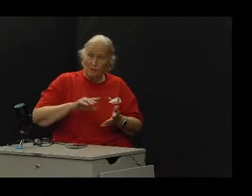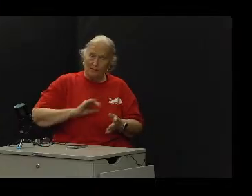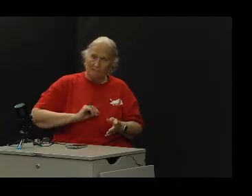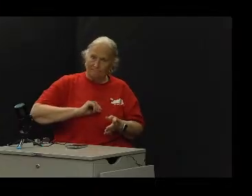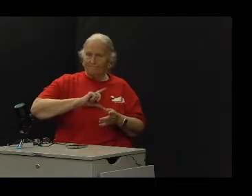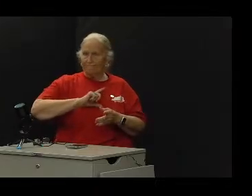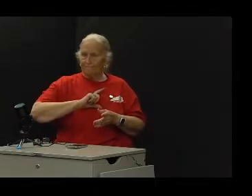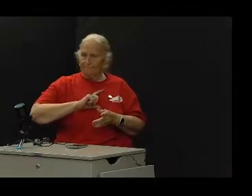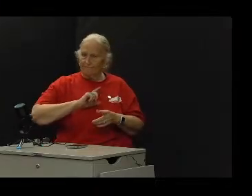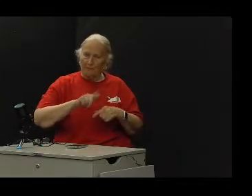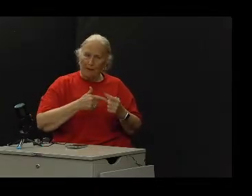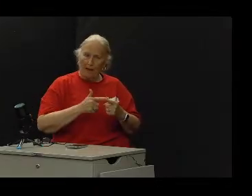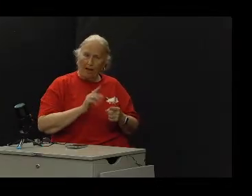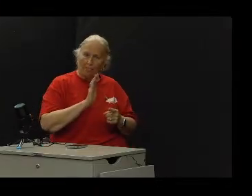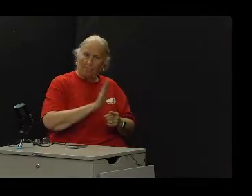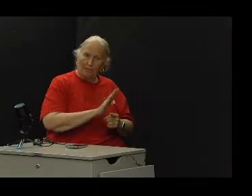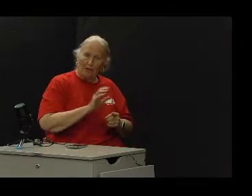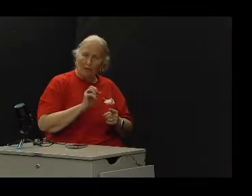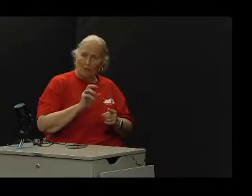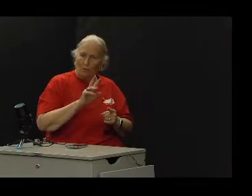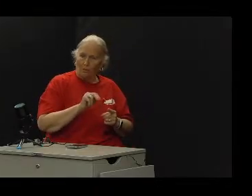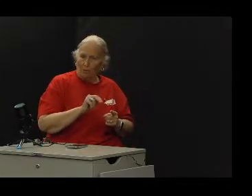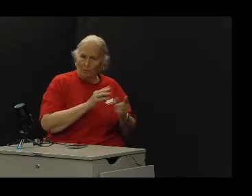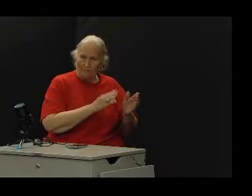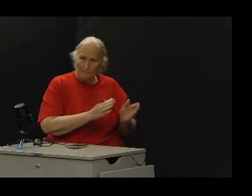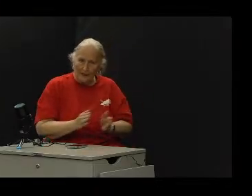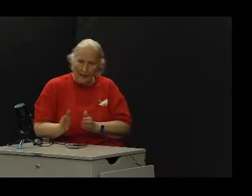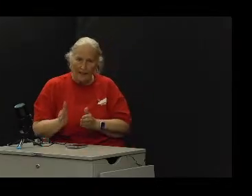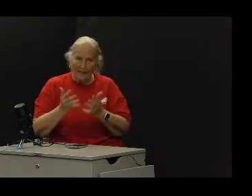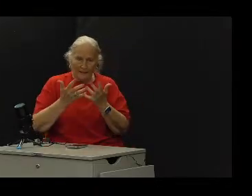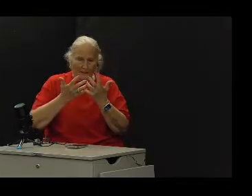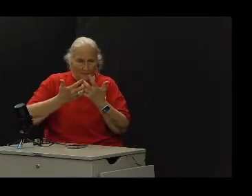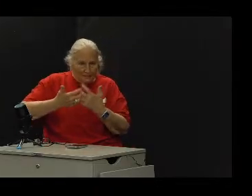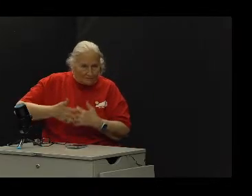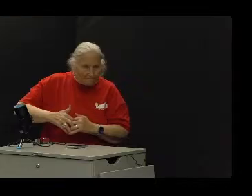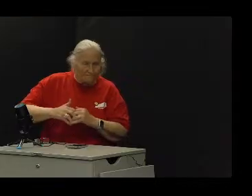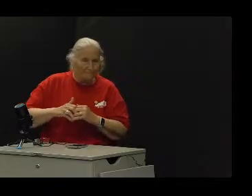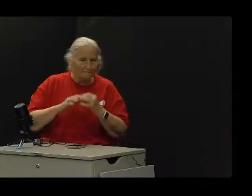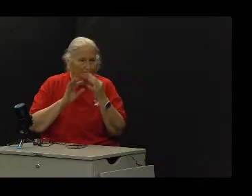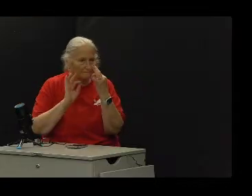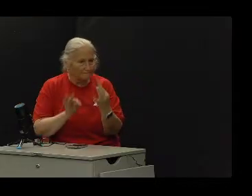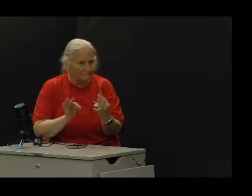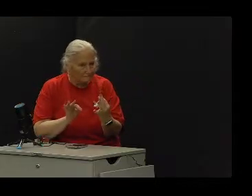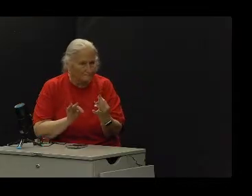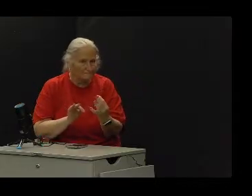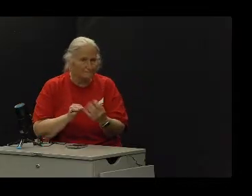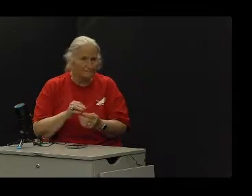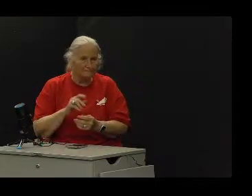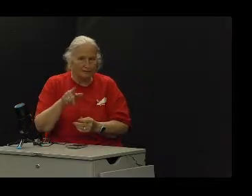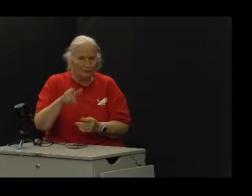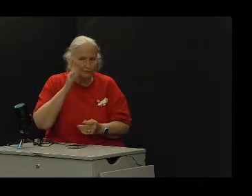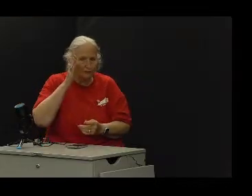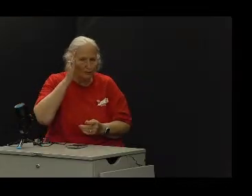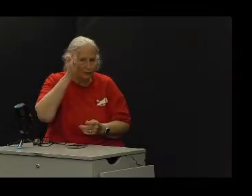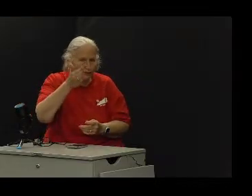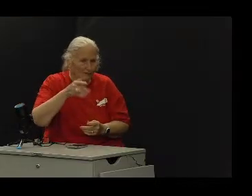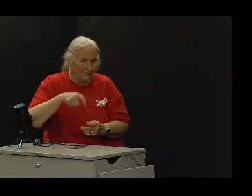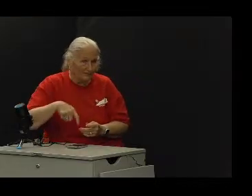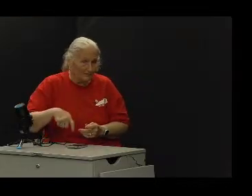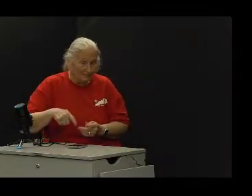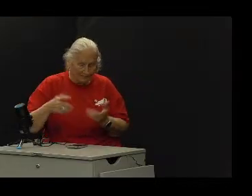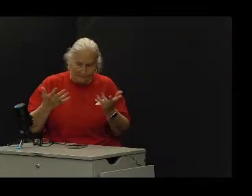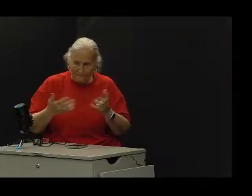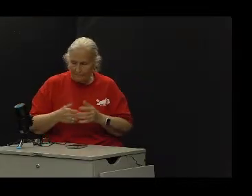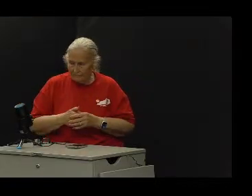feel, and the students, that so they feel that they have a place here, and it would help them have a set place where they